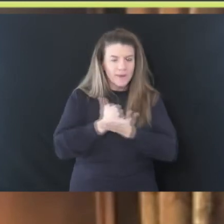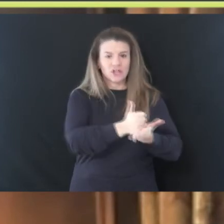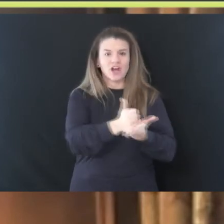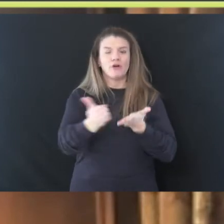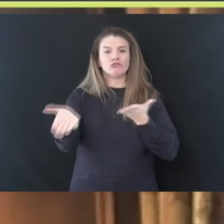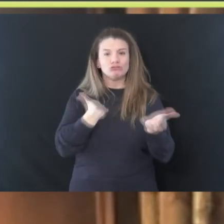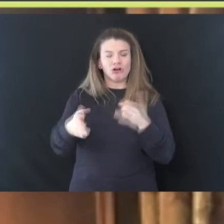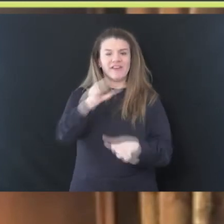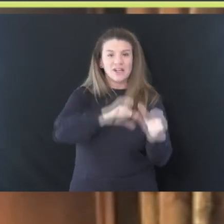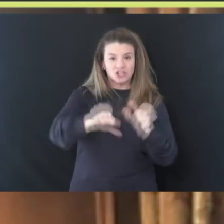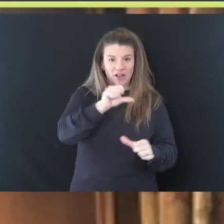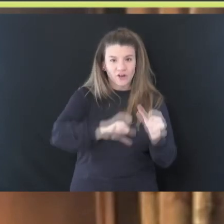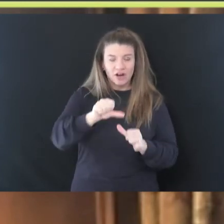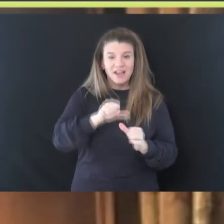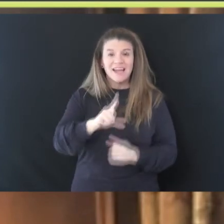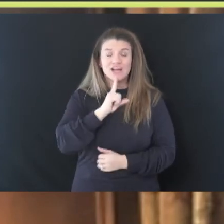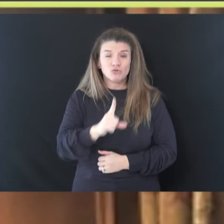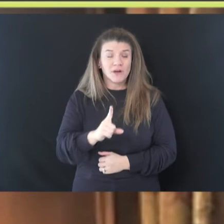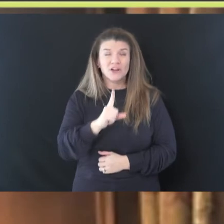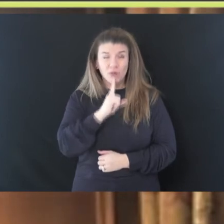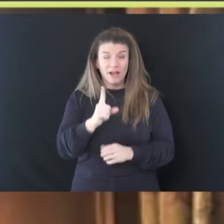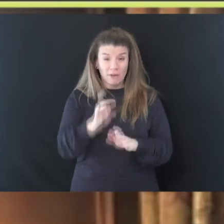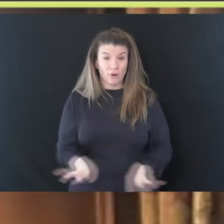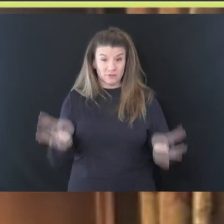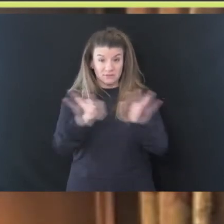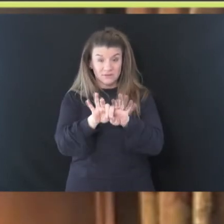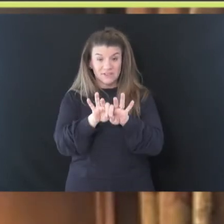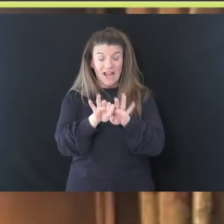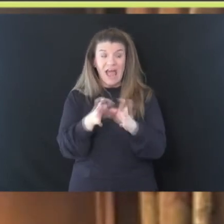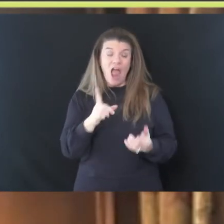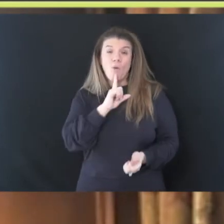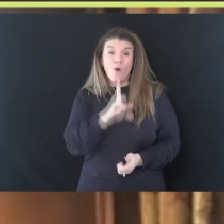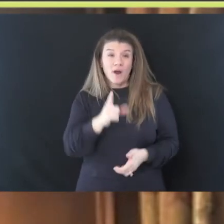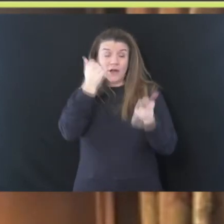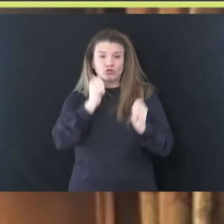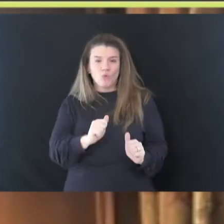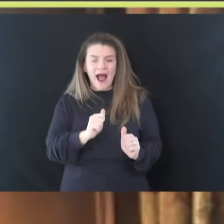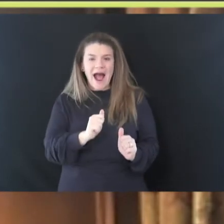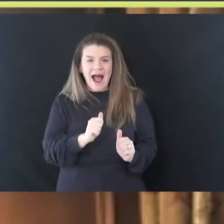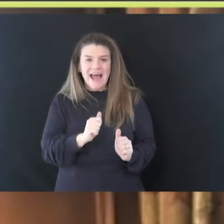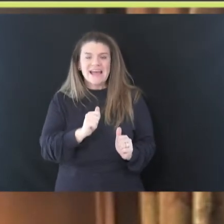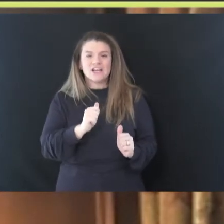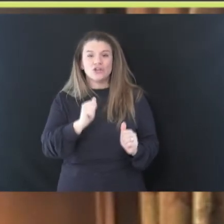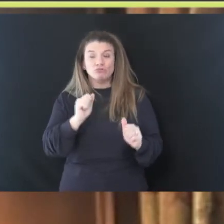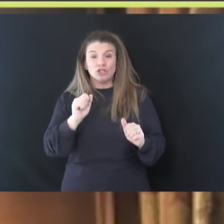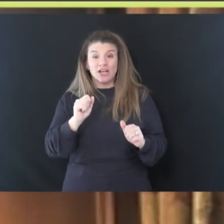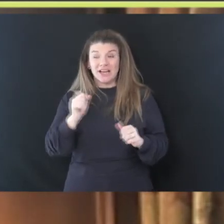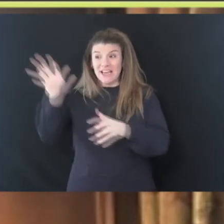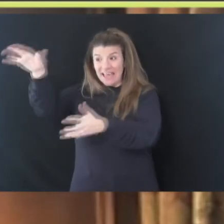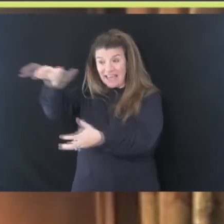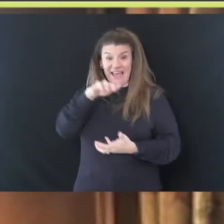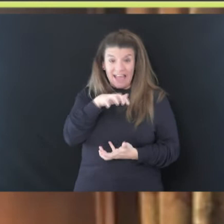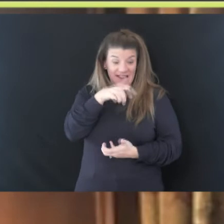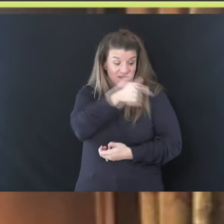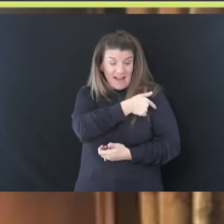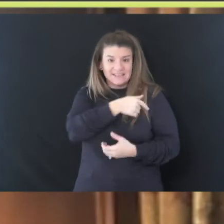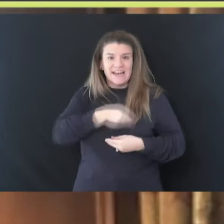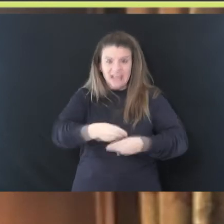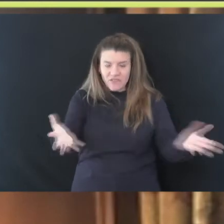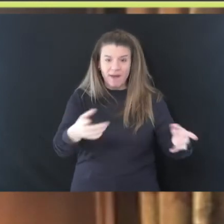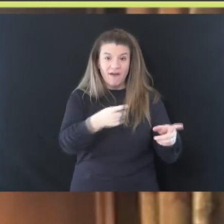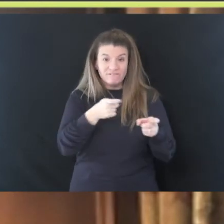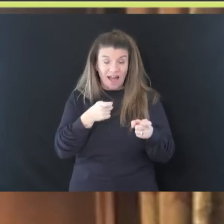each other, is really even more important. And we're really trying to push out every vaccine very quickly, as you've heard the governor talk